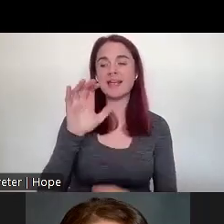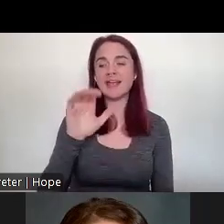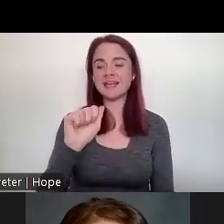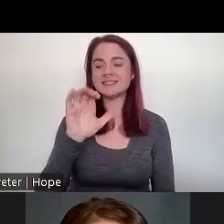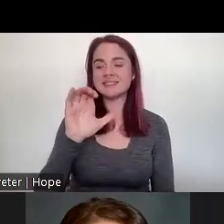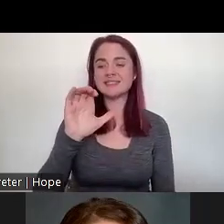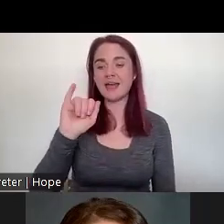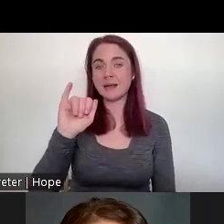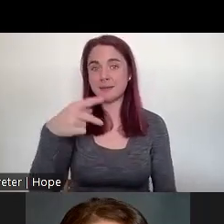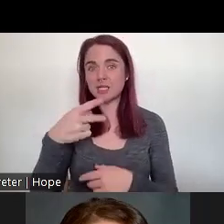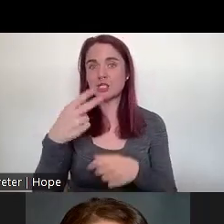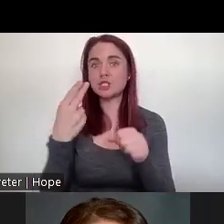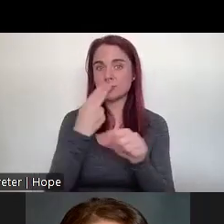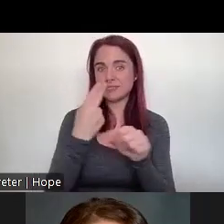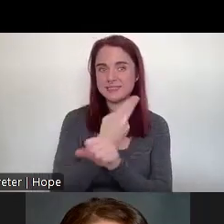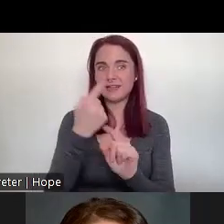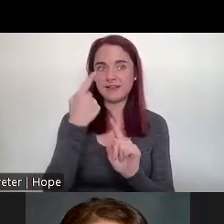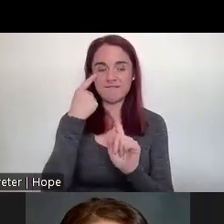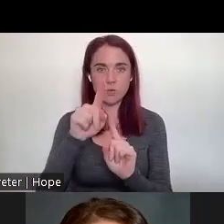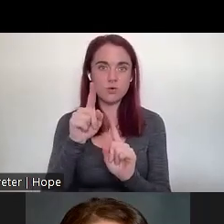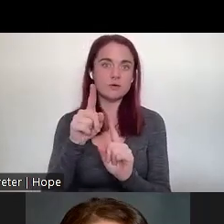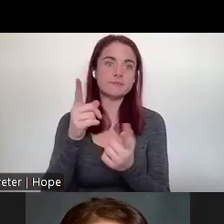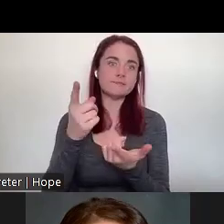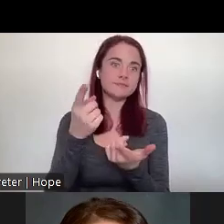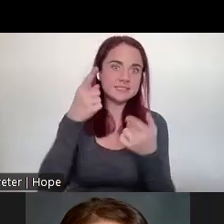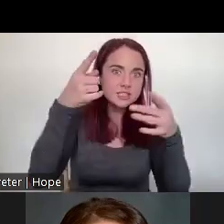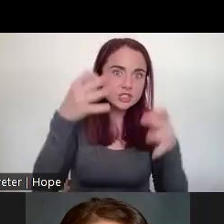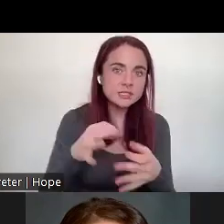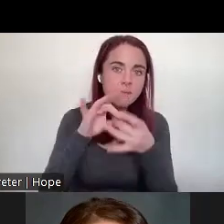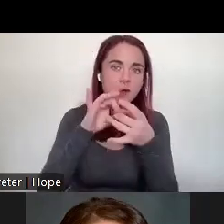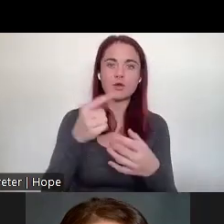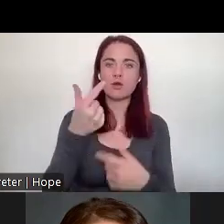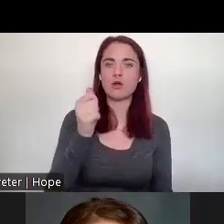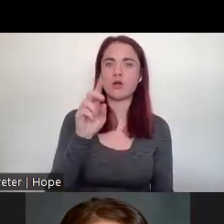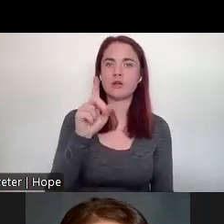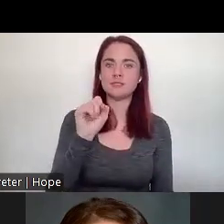make decisions about the Gardasil vaccine.